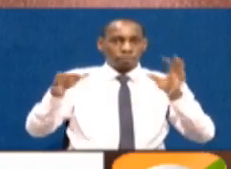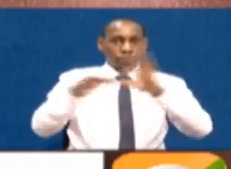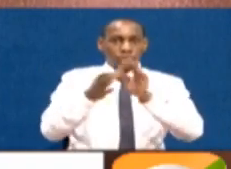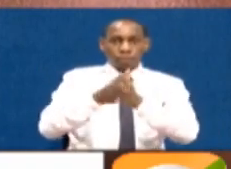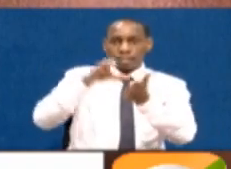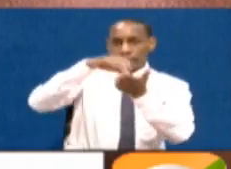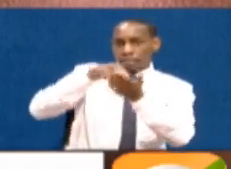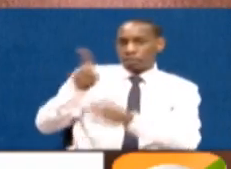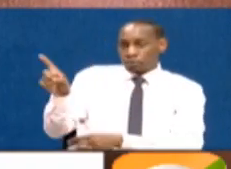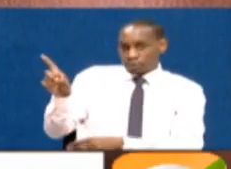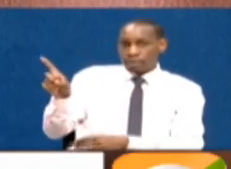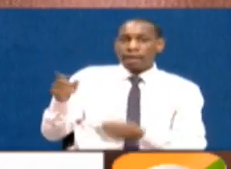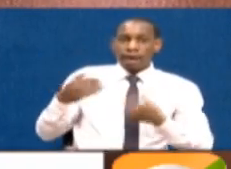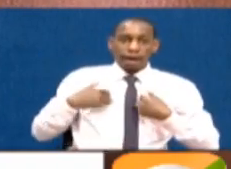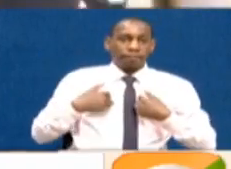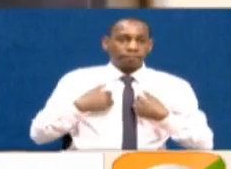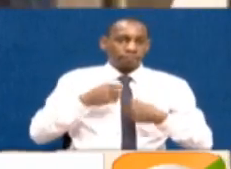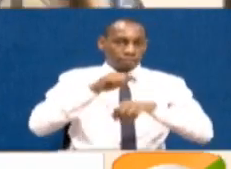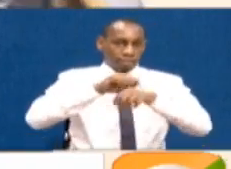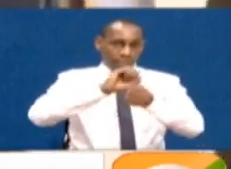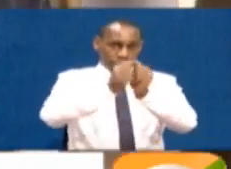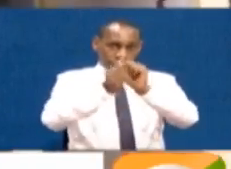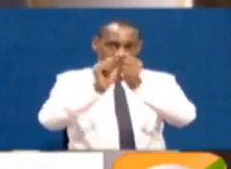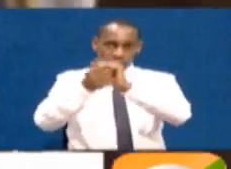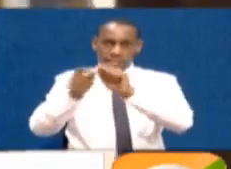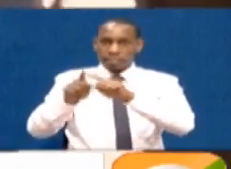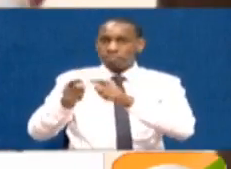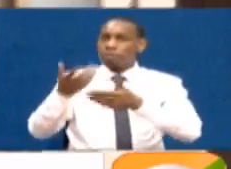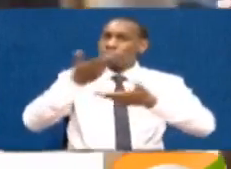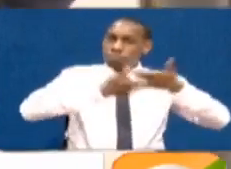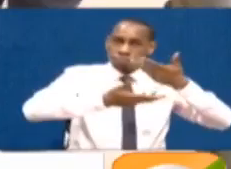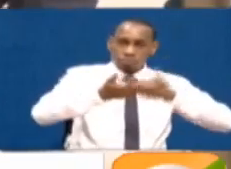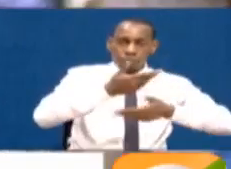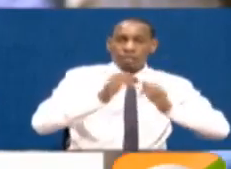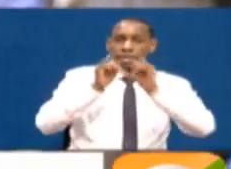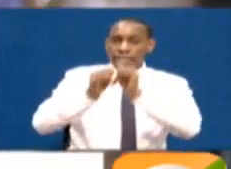situation to give themselves time to adjust while networking for new